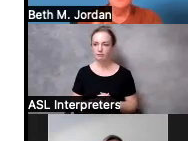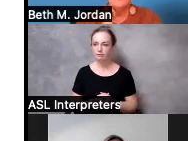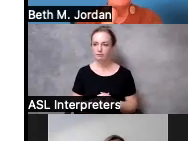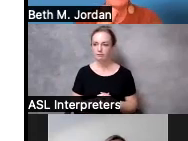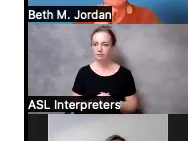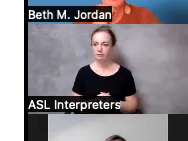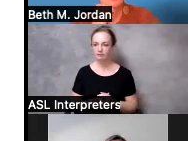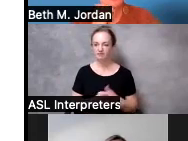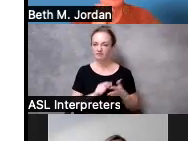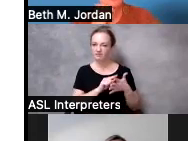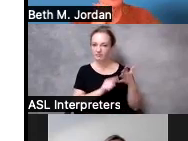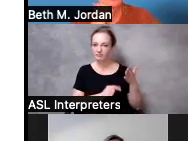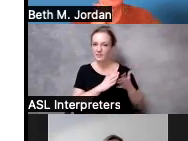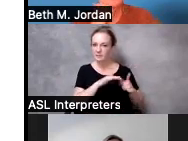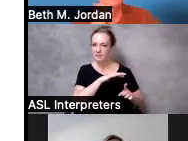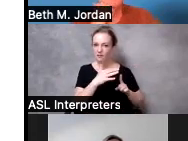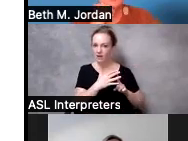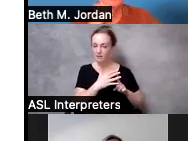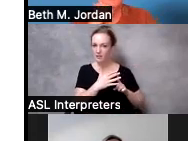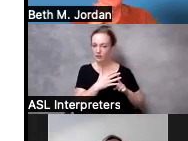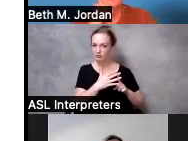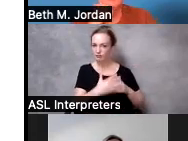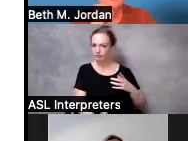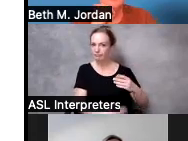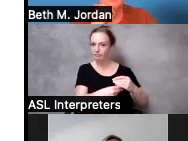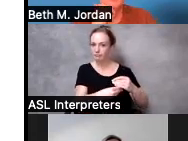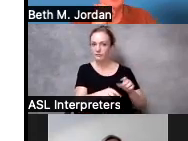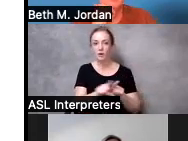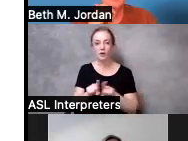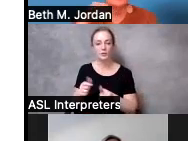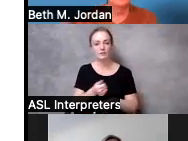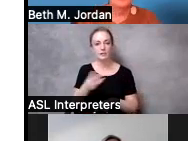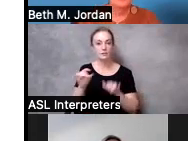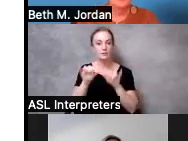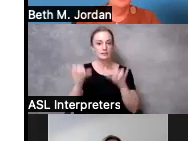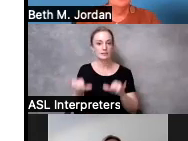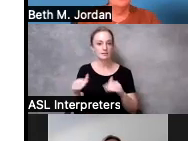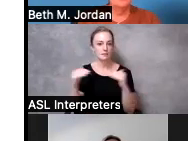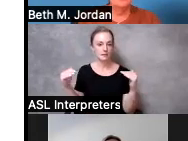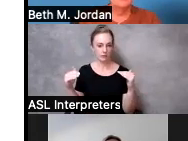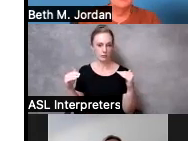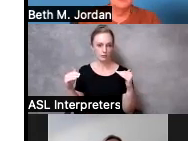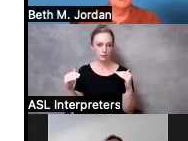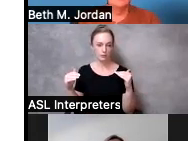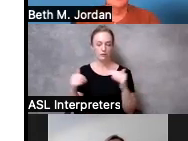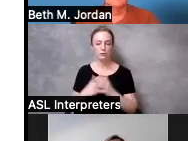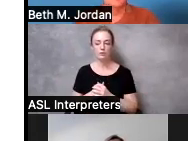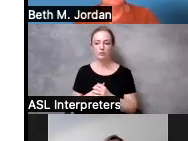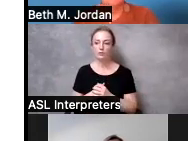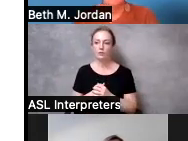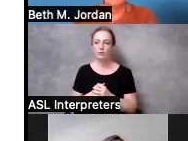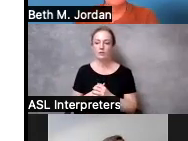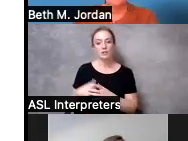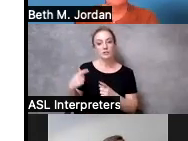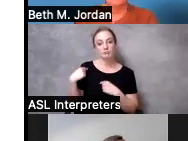So those were some of the environmental contributors. We also have multiple system level contributors. Historically, Kentucky has had a